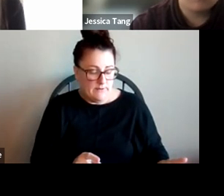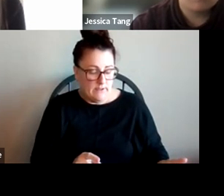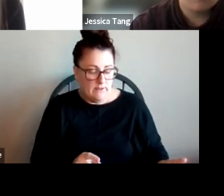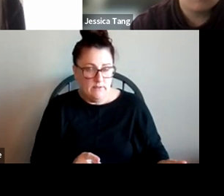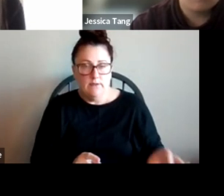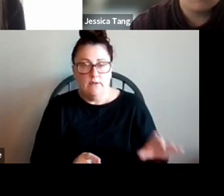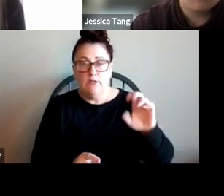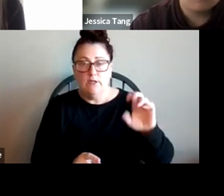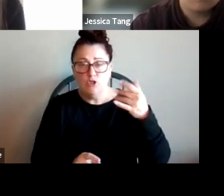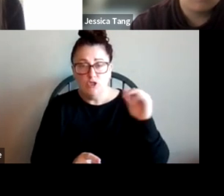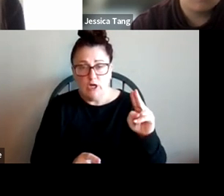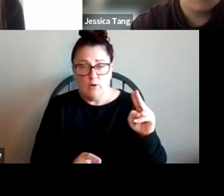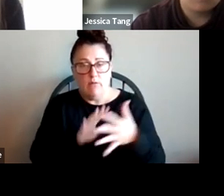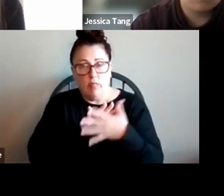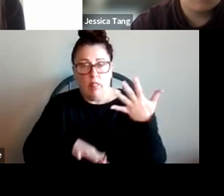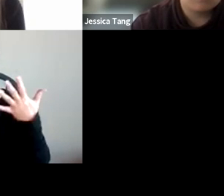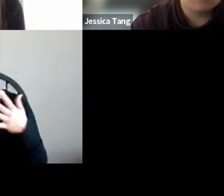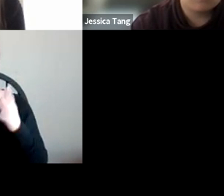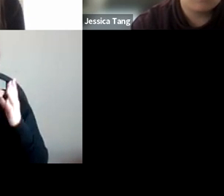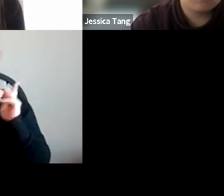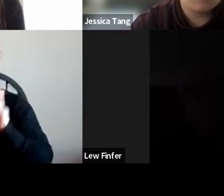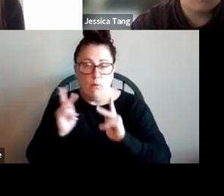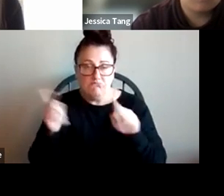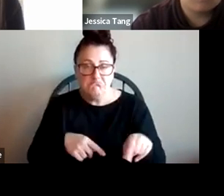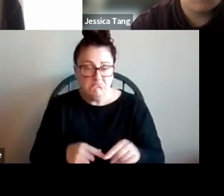and Sharon Kuhns.